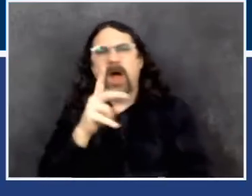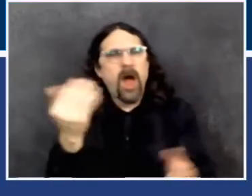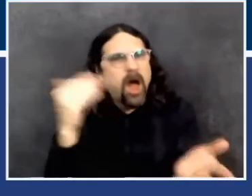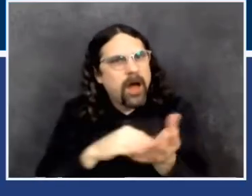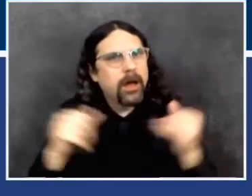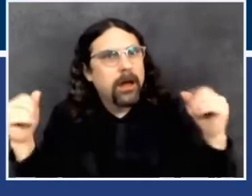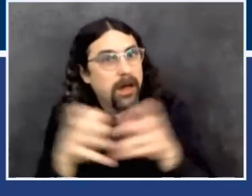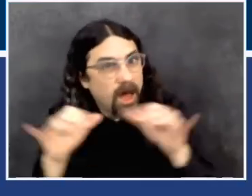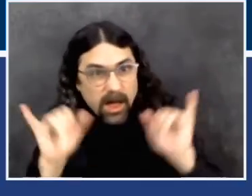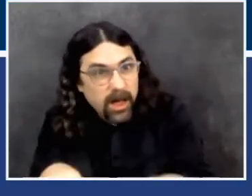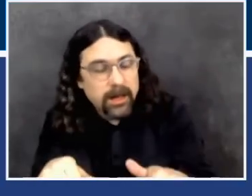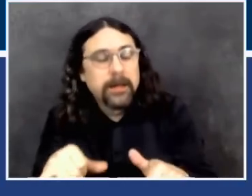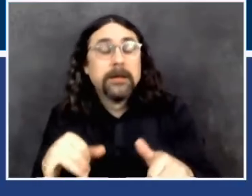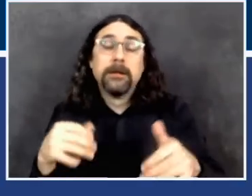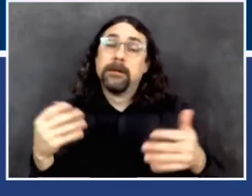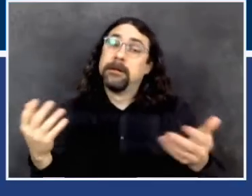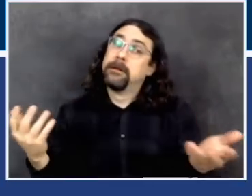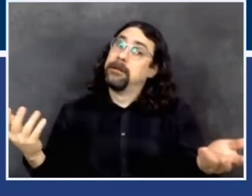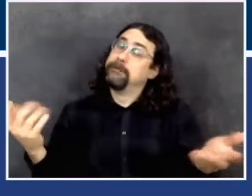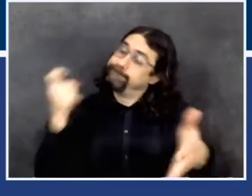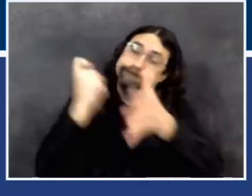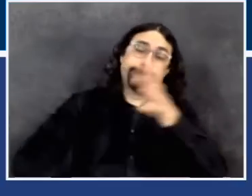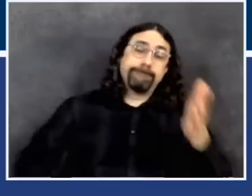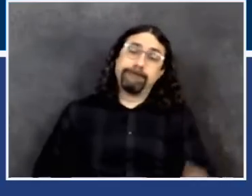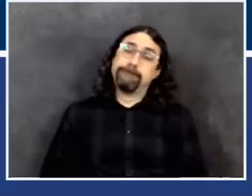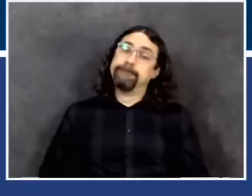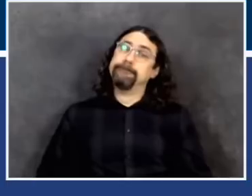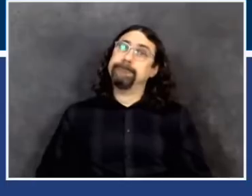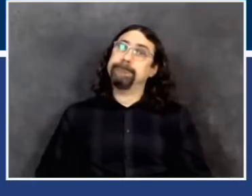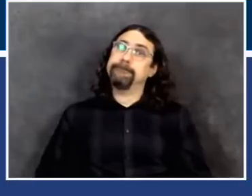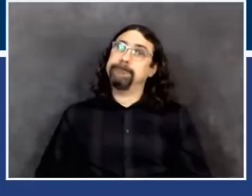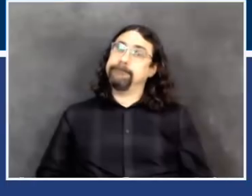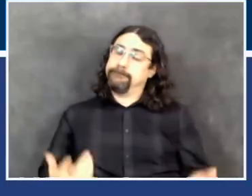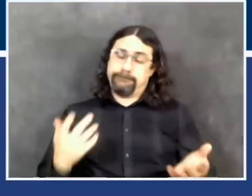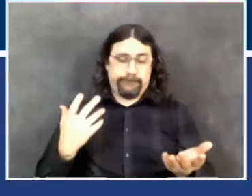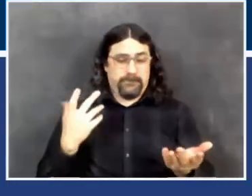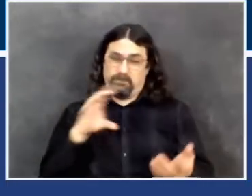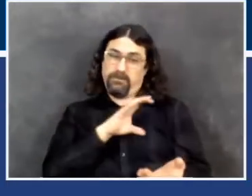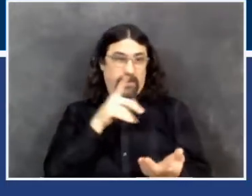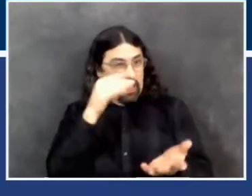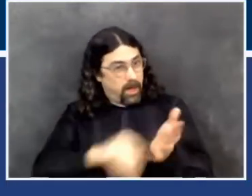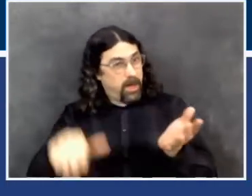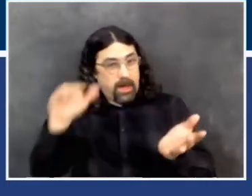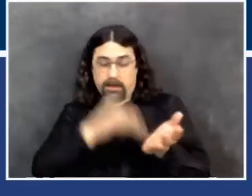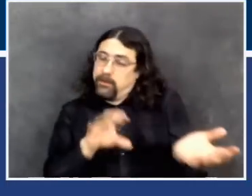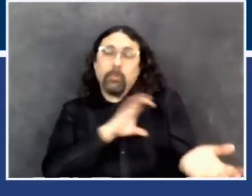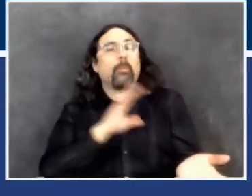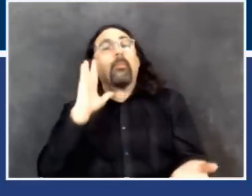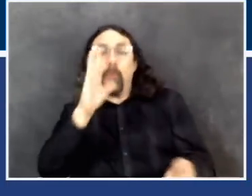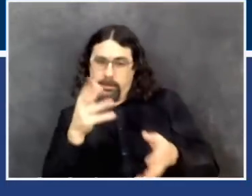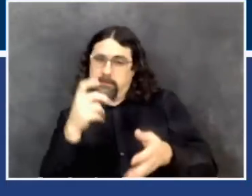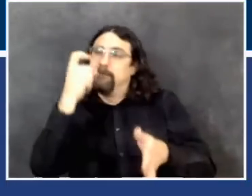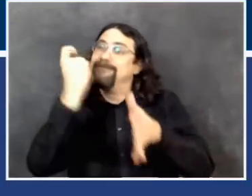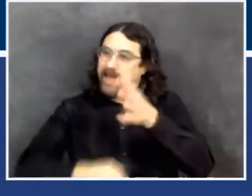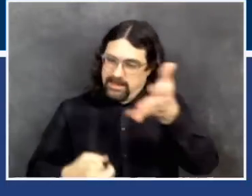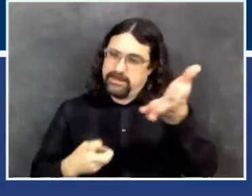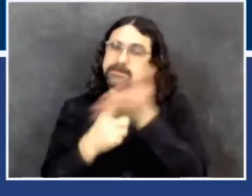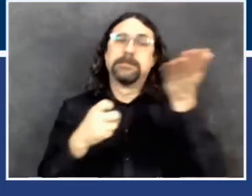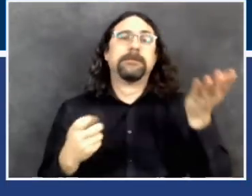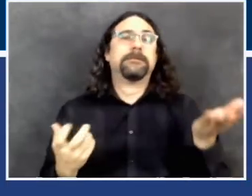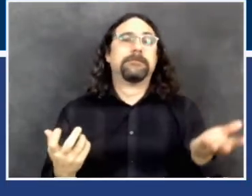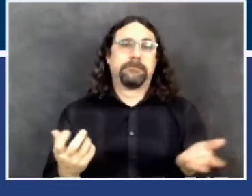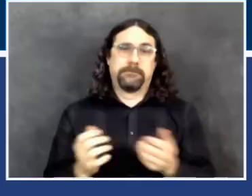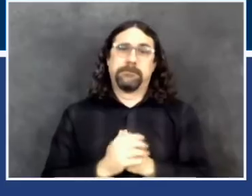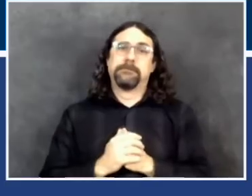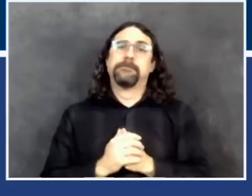fines. And now those fines can be as high as $1,000 per incident. Now, look, if you said to me,